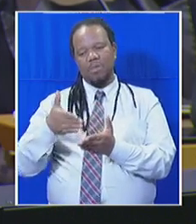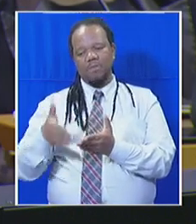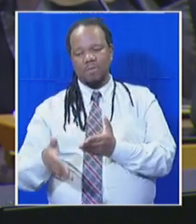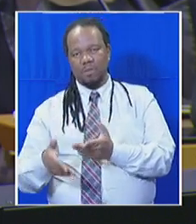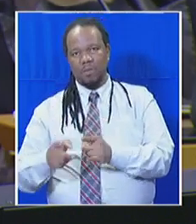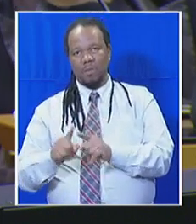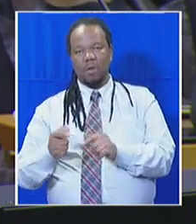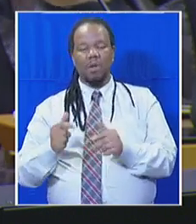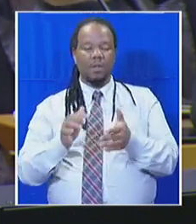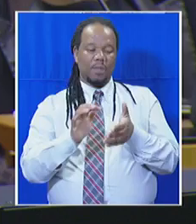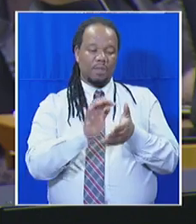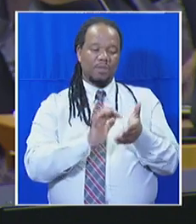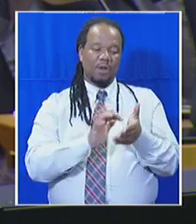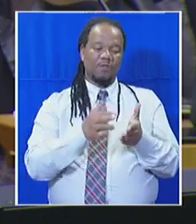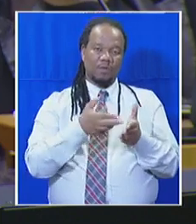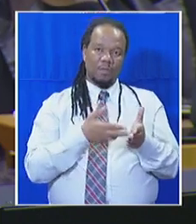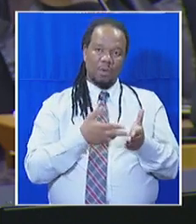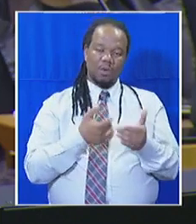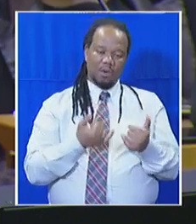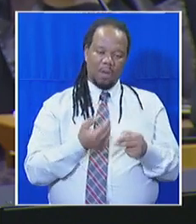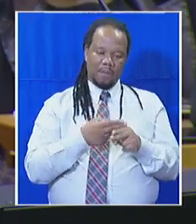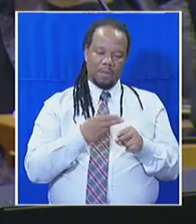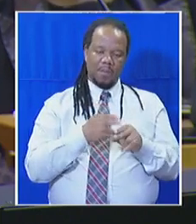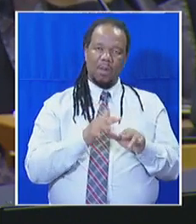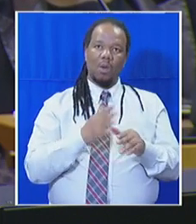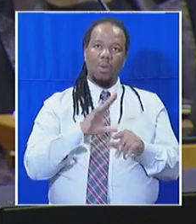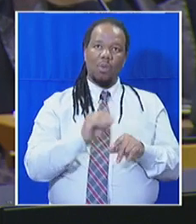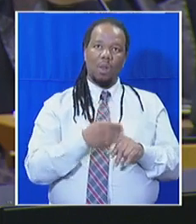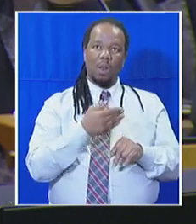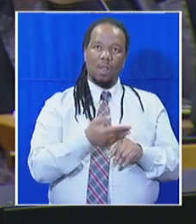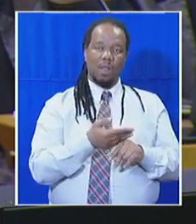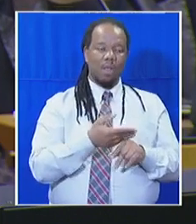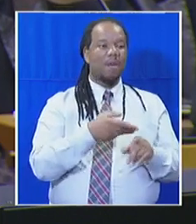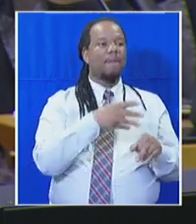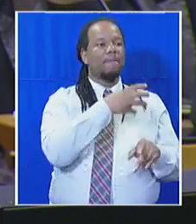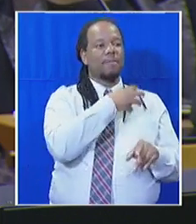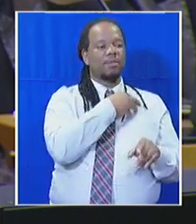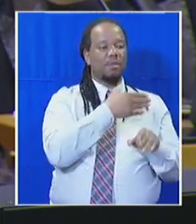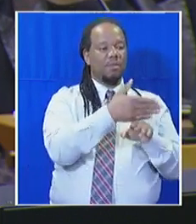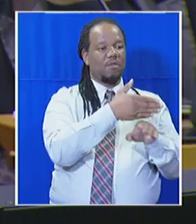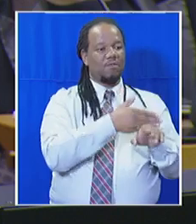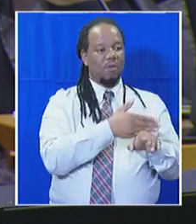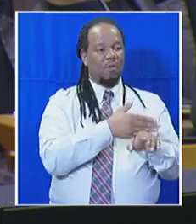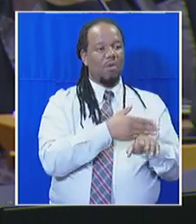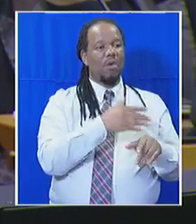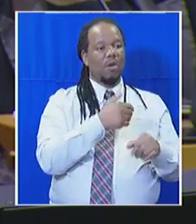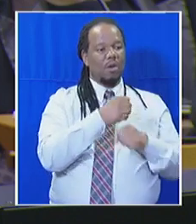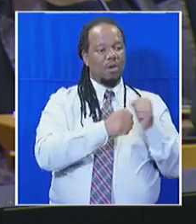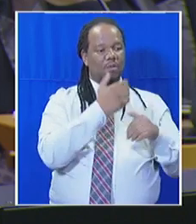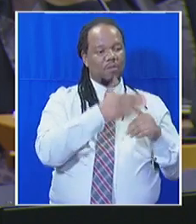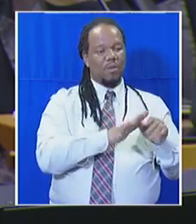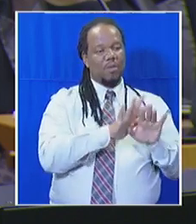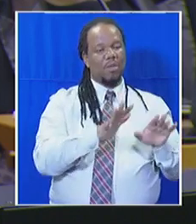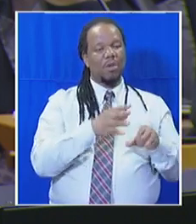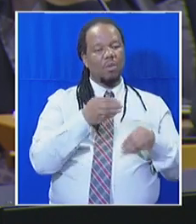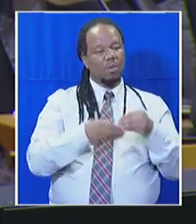draft report is being prepared and should be tabled with the Minister before the end of the year. We do take the issue of corruption very, very